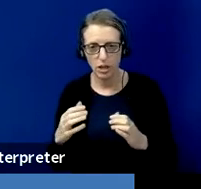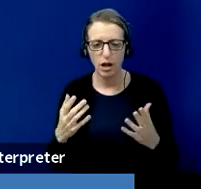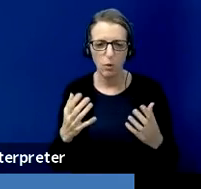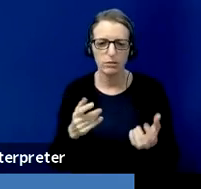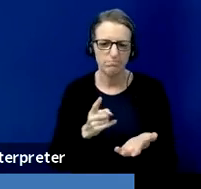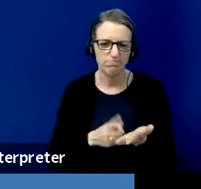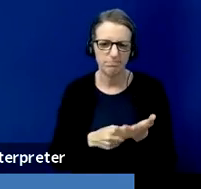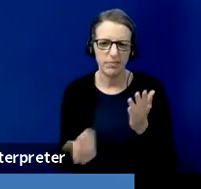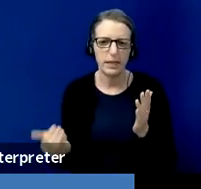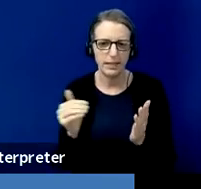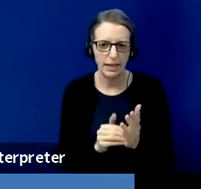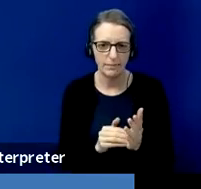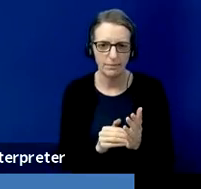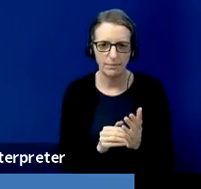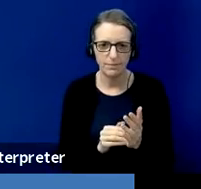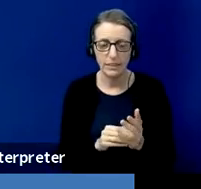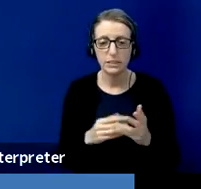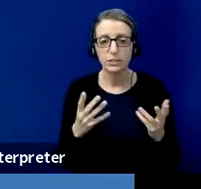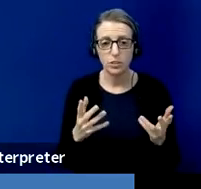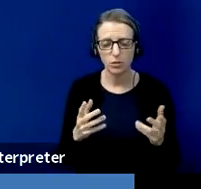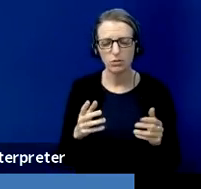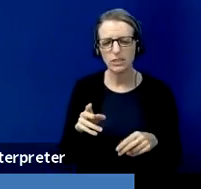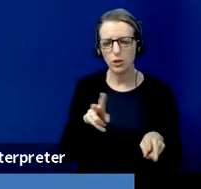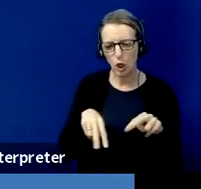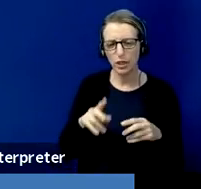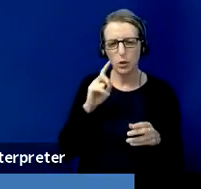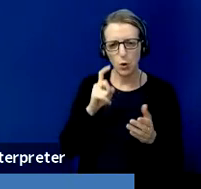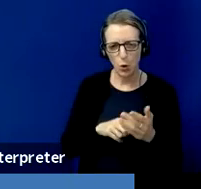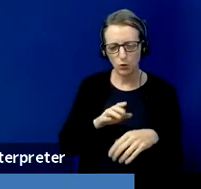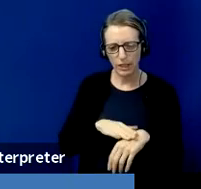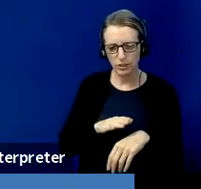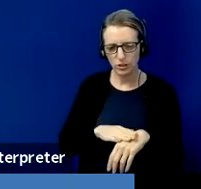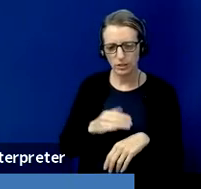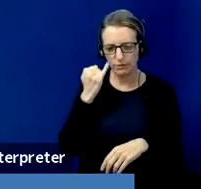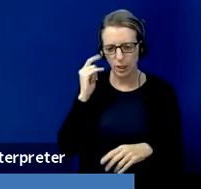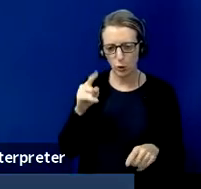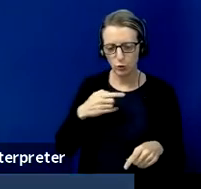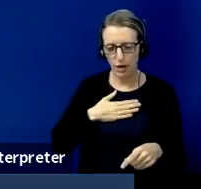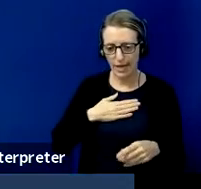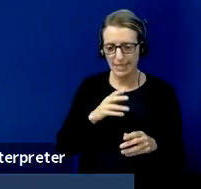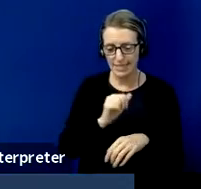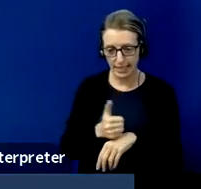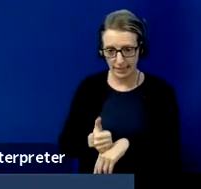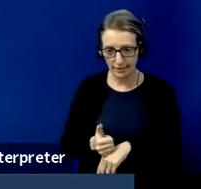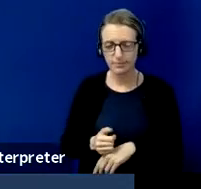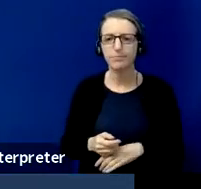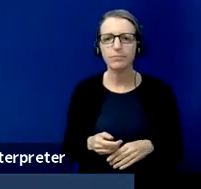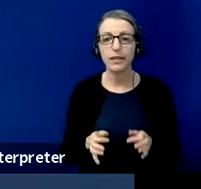again. So first things first, let's look at notifications. So if I go to my settings,